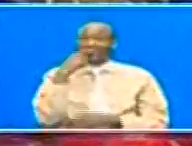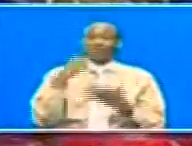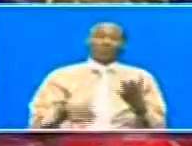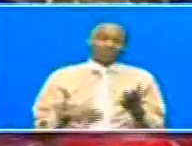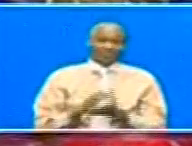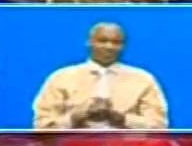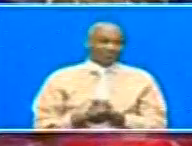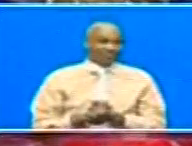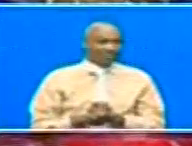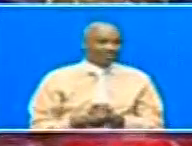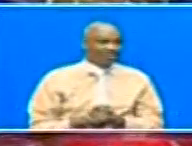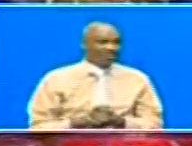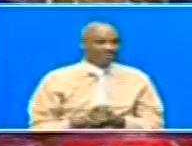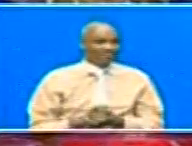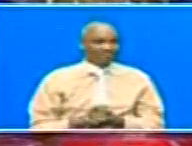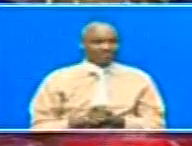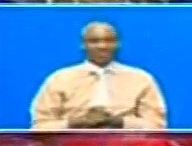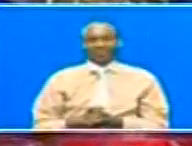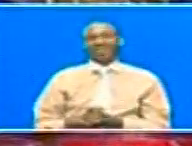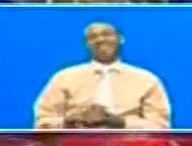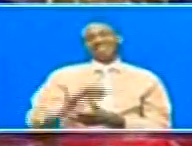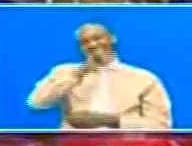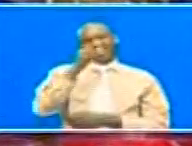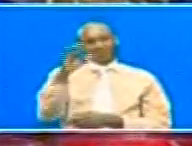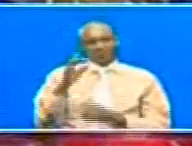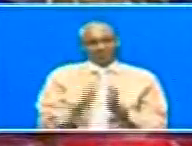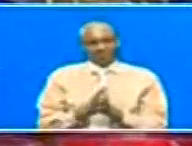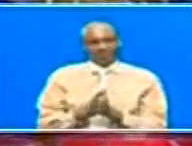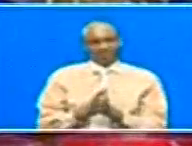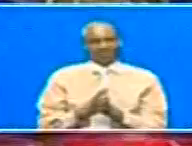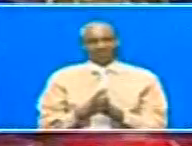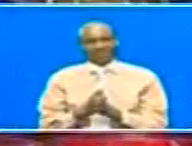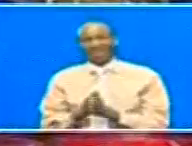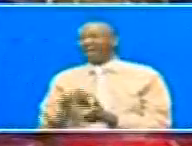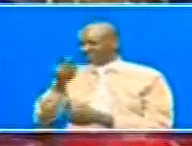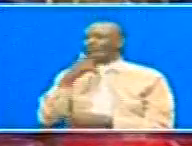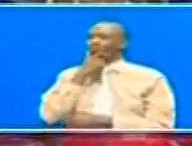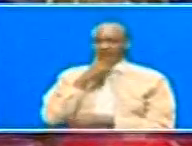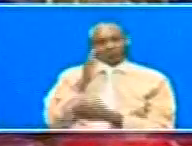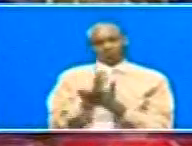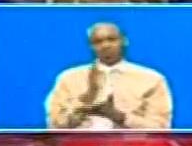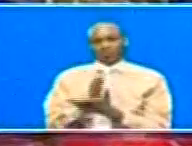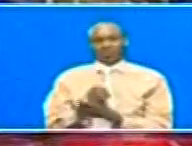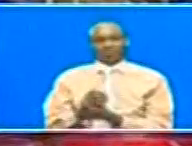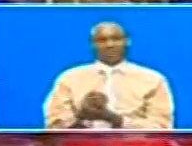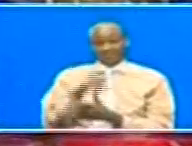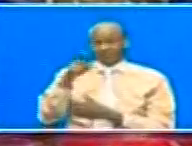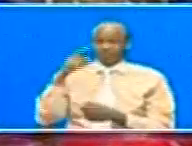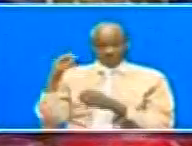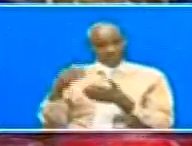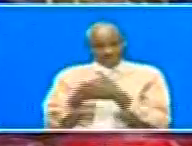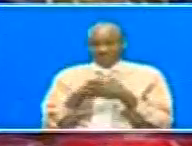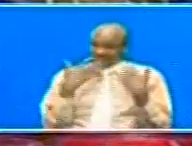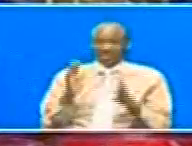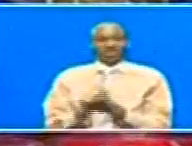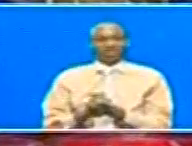listen to what she said. Yeah. Says, Jeff and Fred. She does a good job. She's a fantastic job. She's wonderful. Wonderful. Yeah? Yeah. Just had a baby. She did?